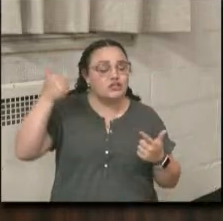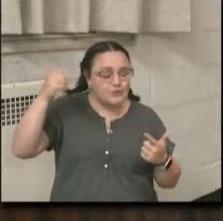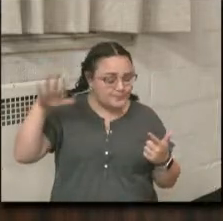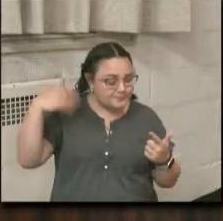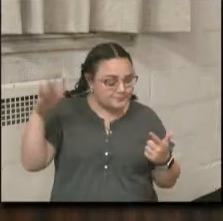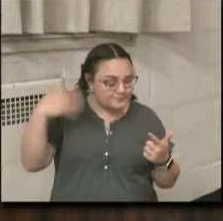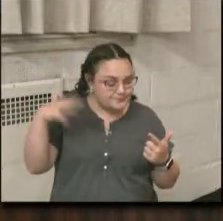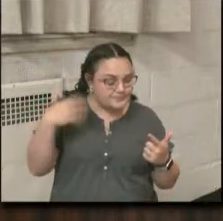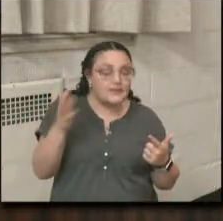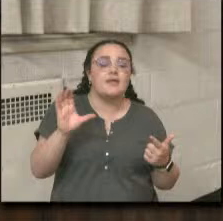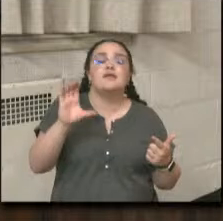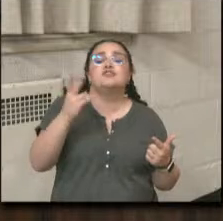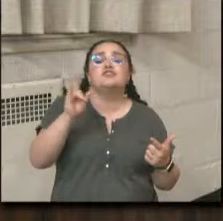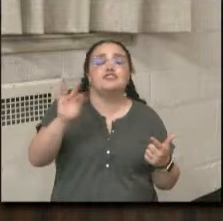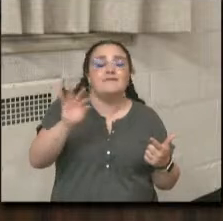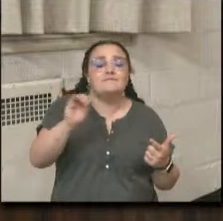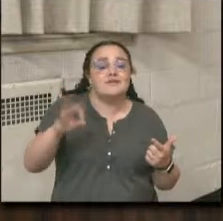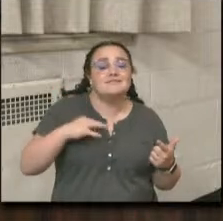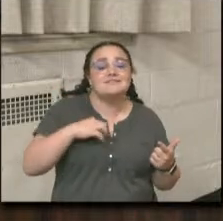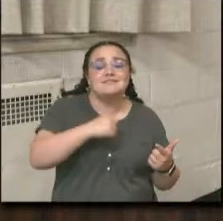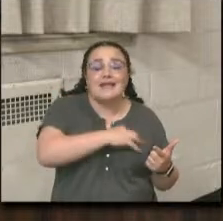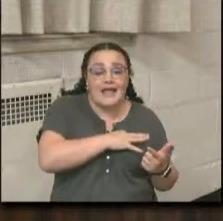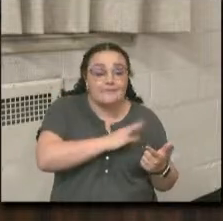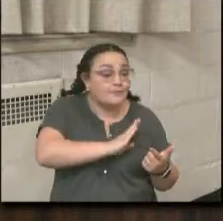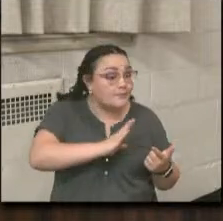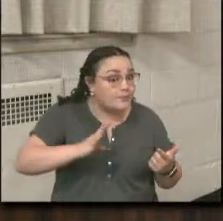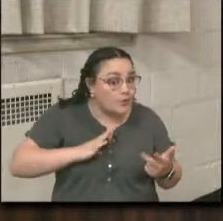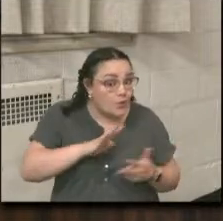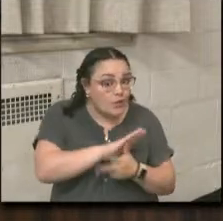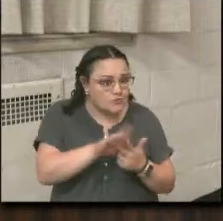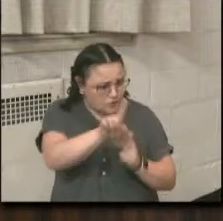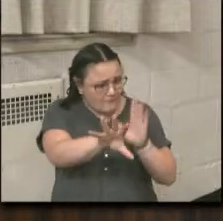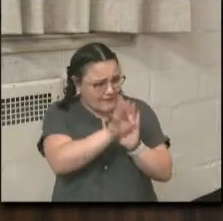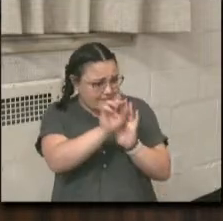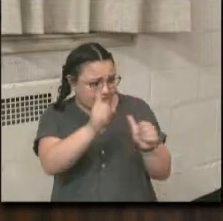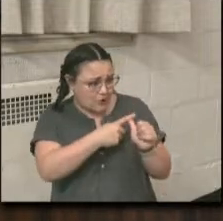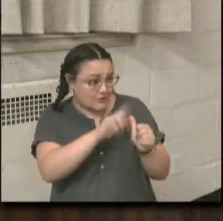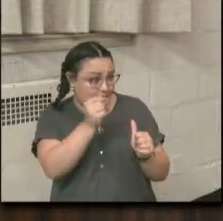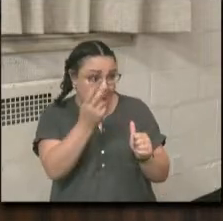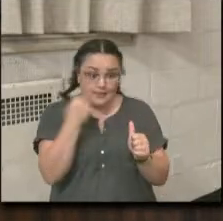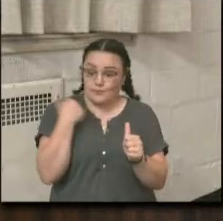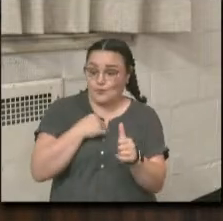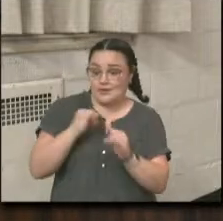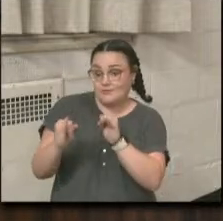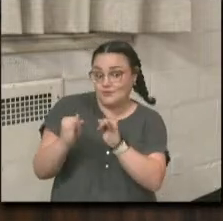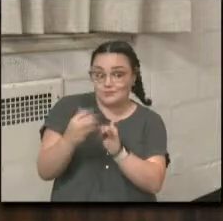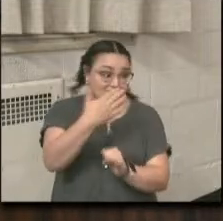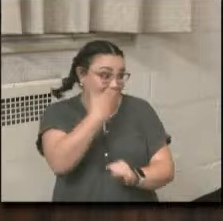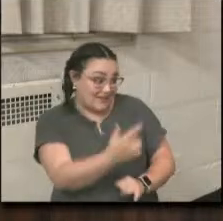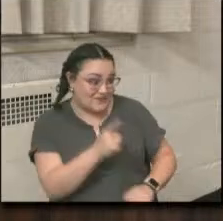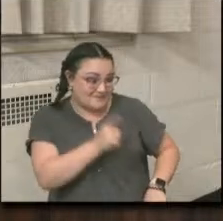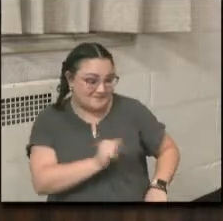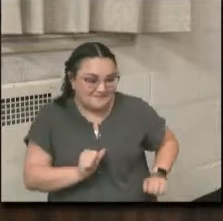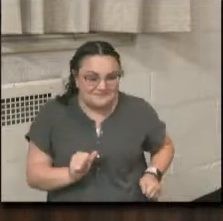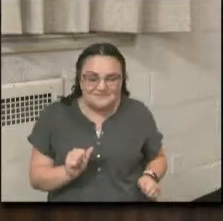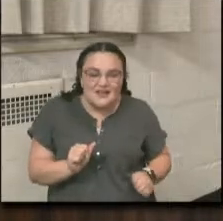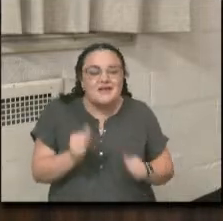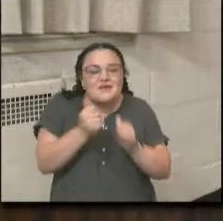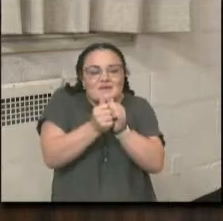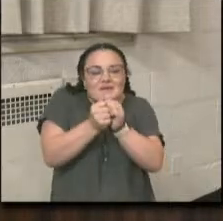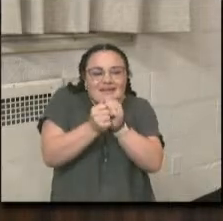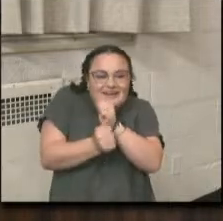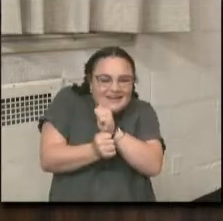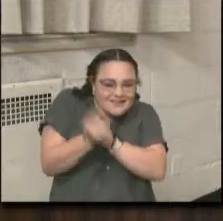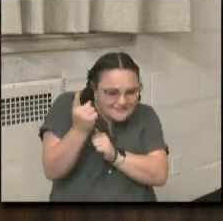Chief of Staff Board, thank you, because you discovered him first. So we appreciate that. So to